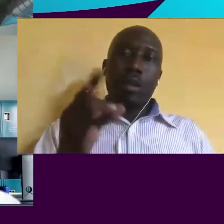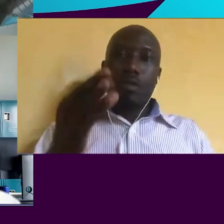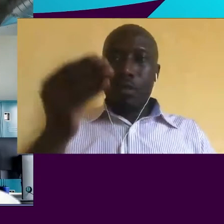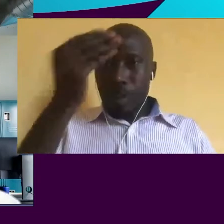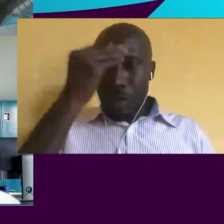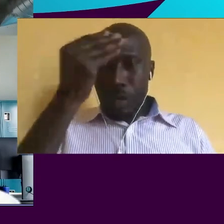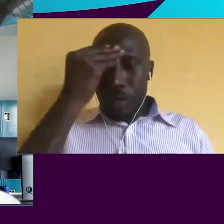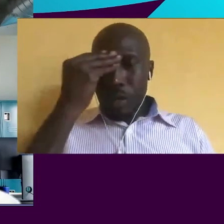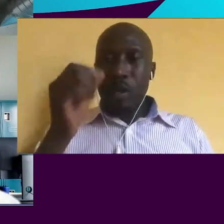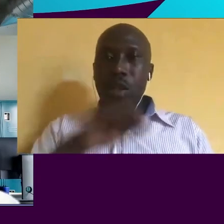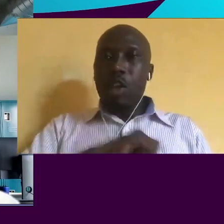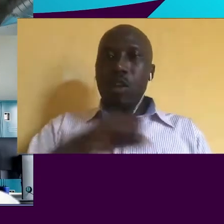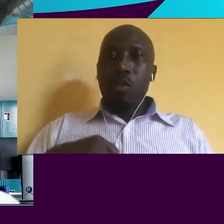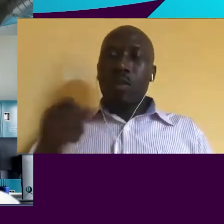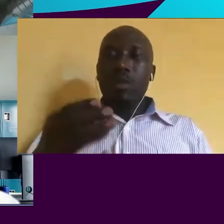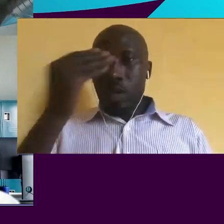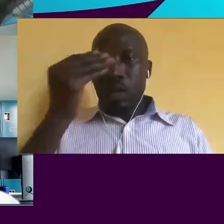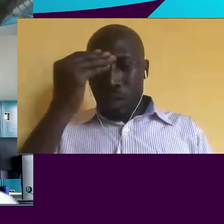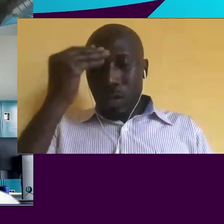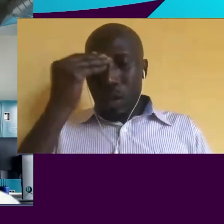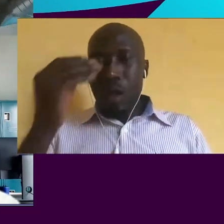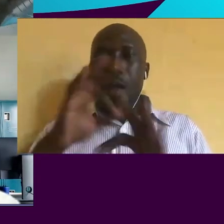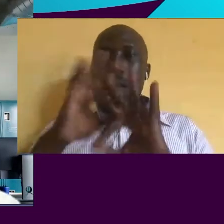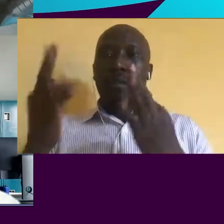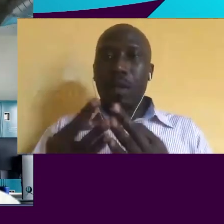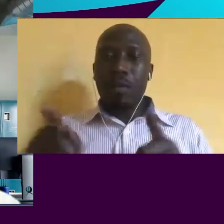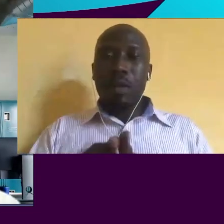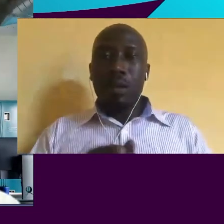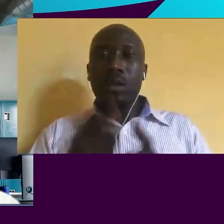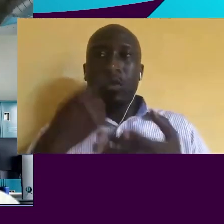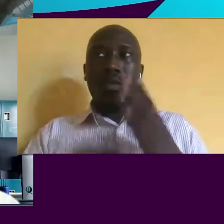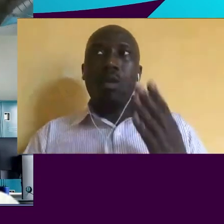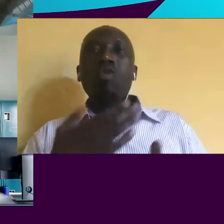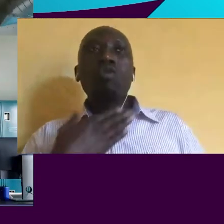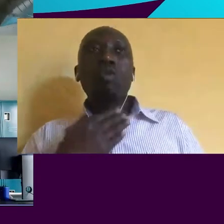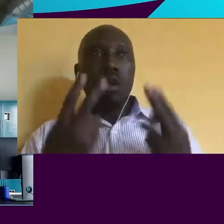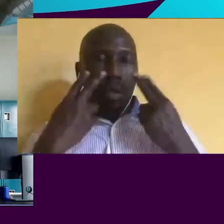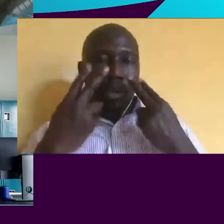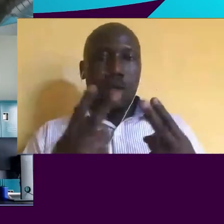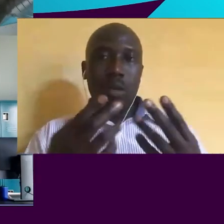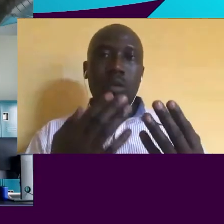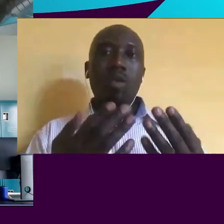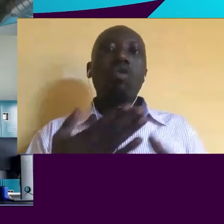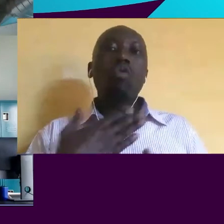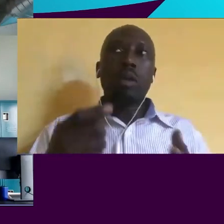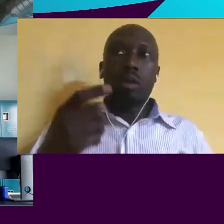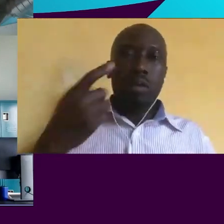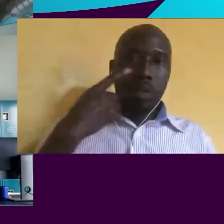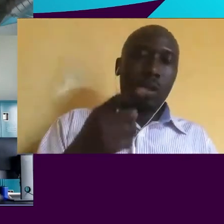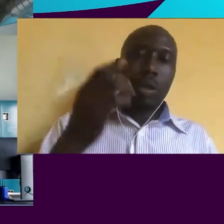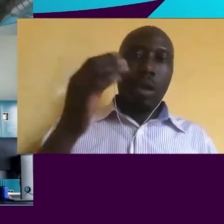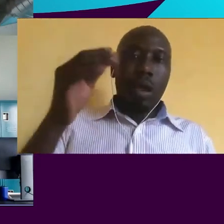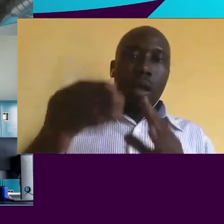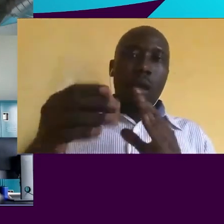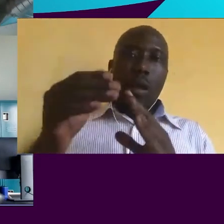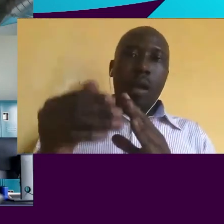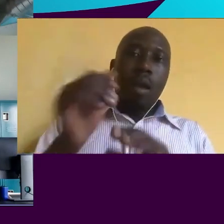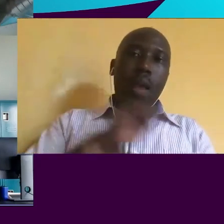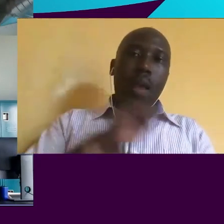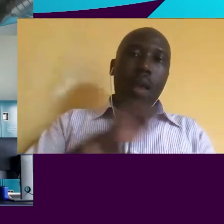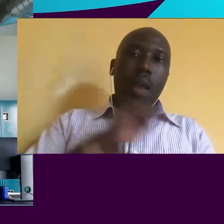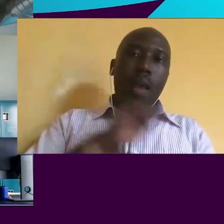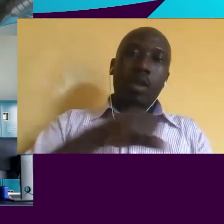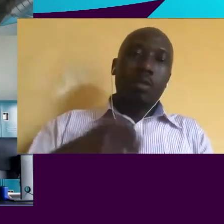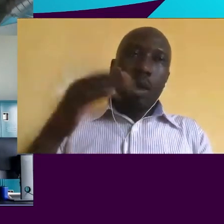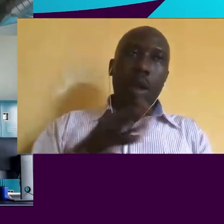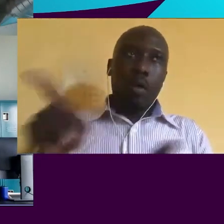or a nation. And really, this is what we want to see. We want to see empowered women out there. Okay,